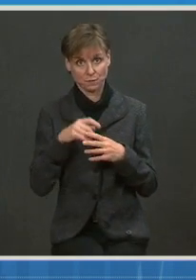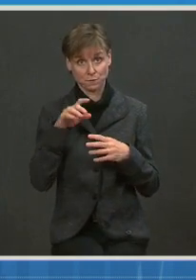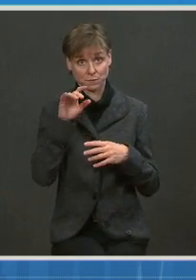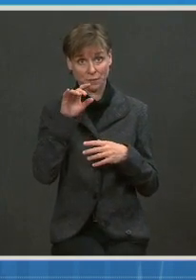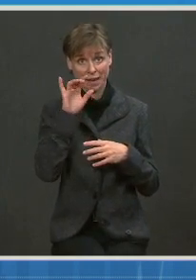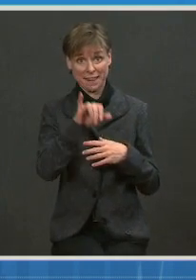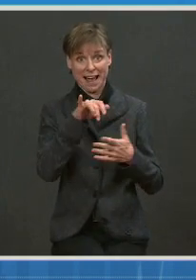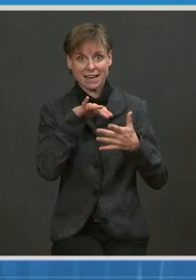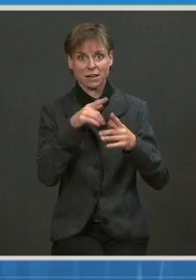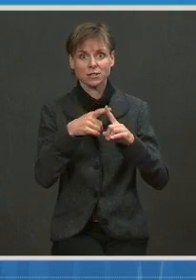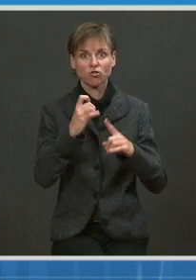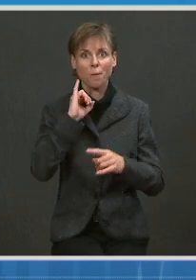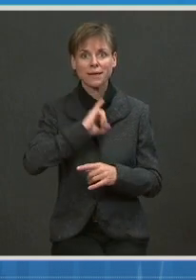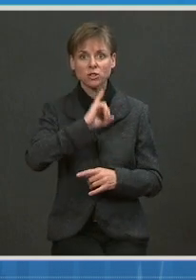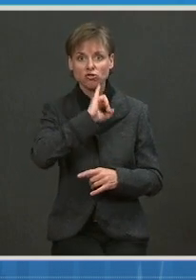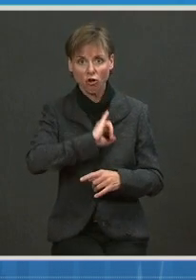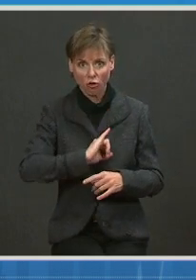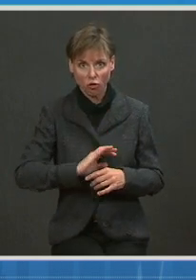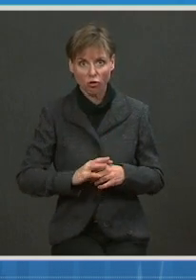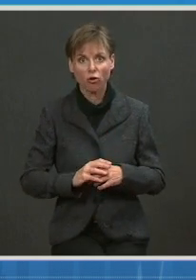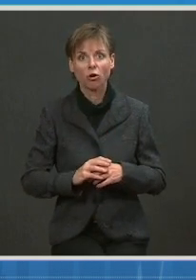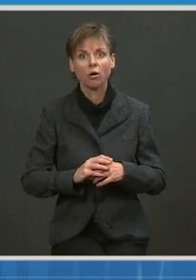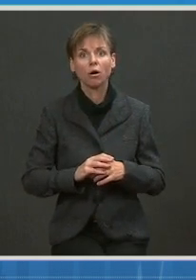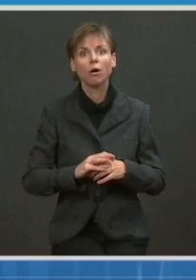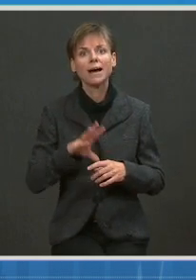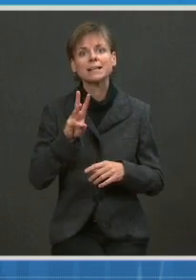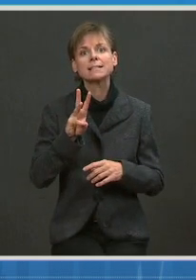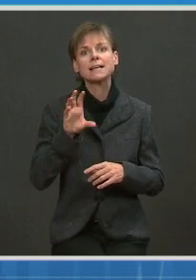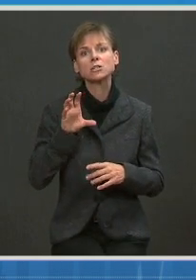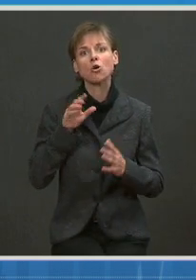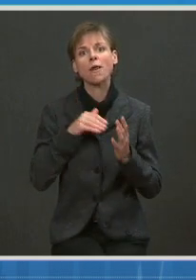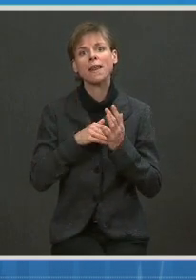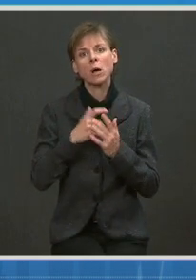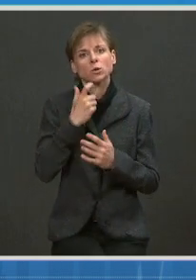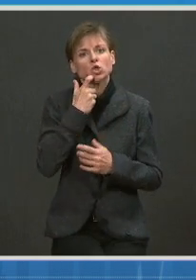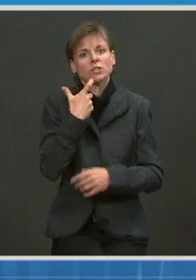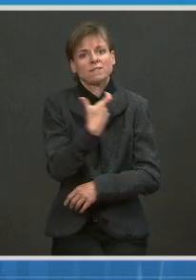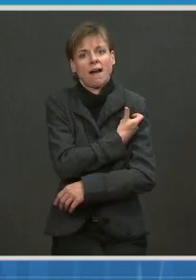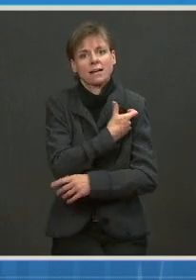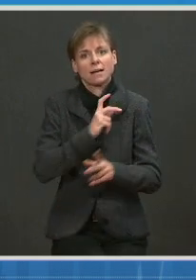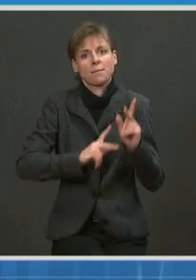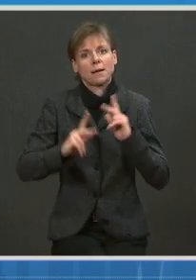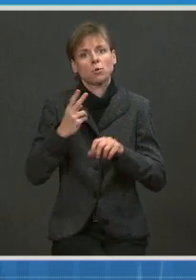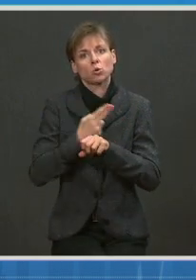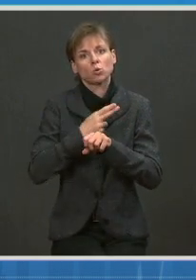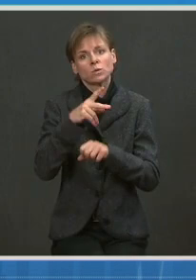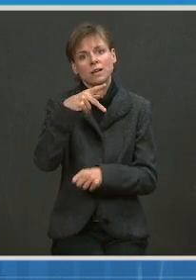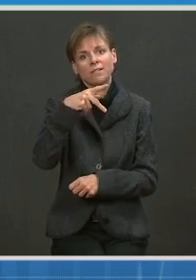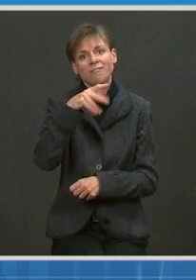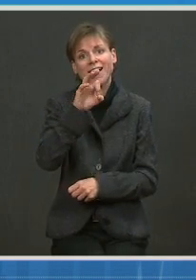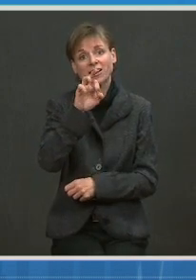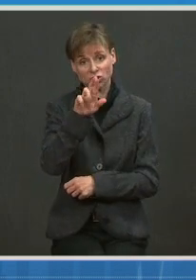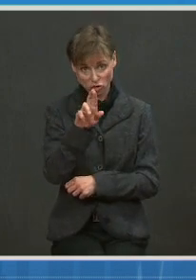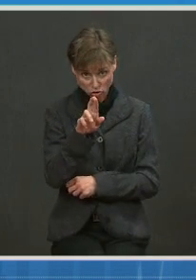from Israel in which 600,000 newly vaccinated people with the Pfizer BNT vaccine were matched